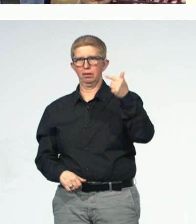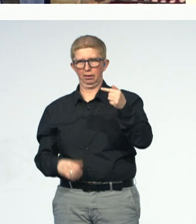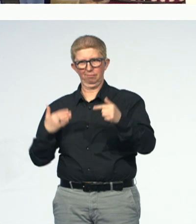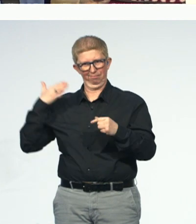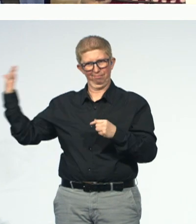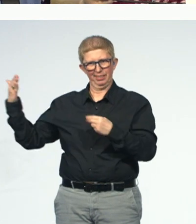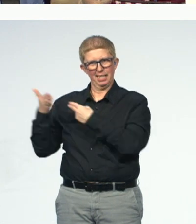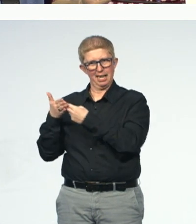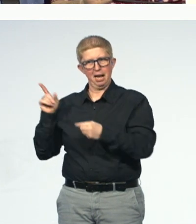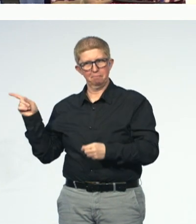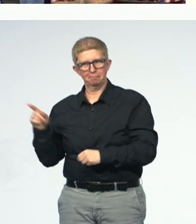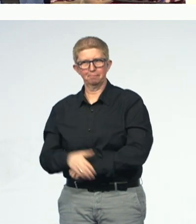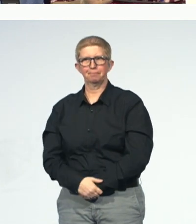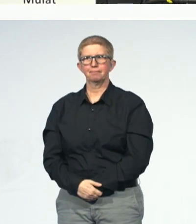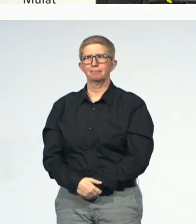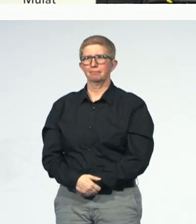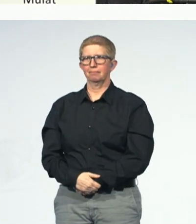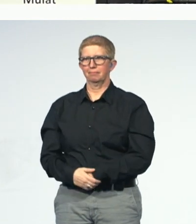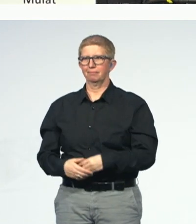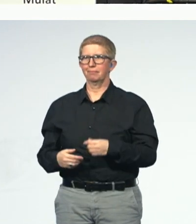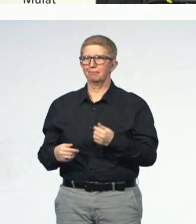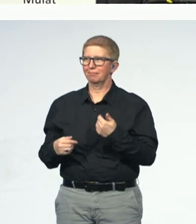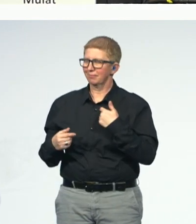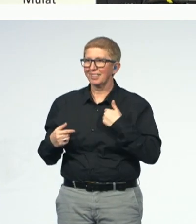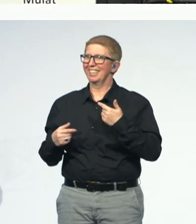I'm very excited to hear your presentation.